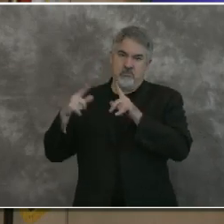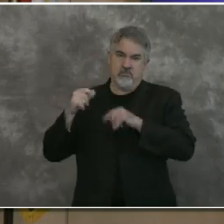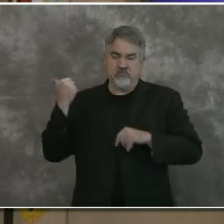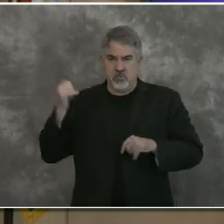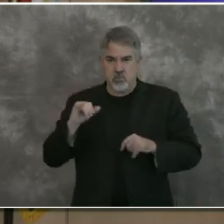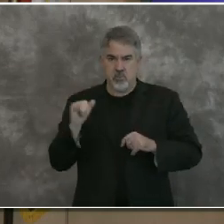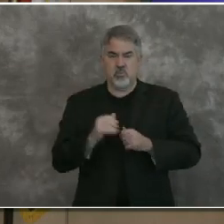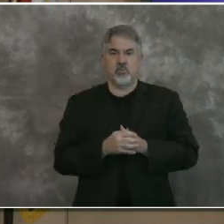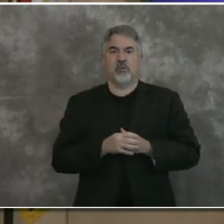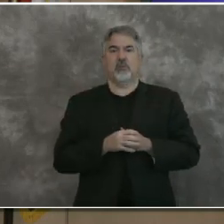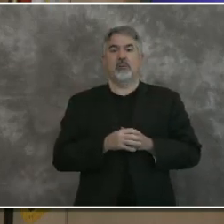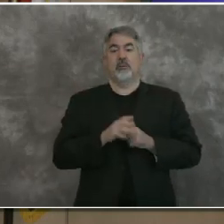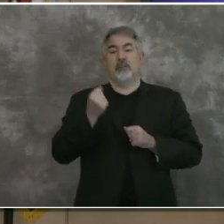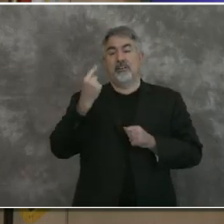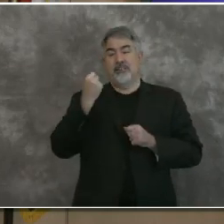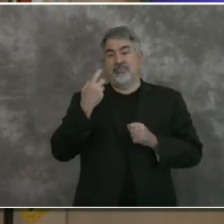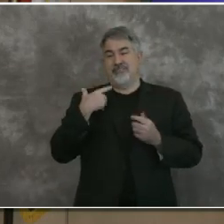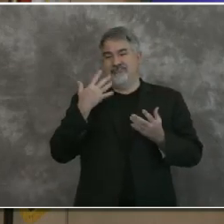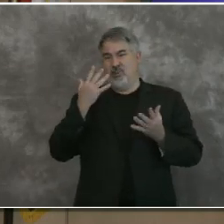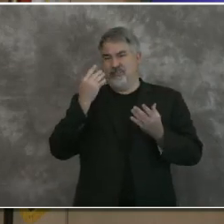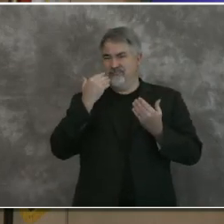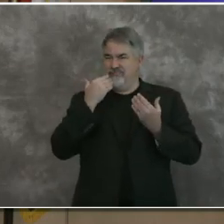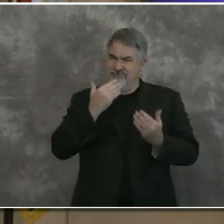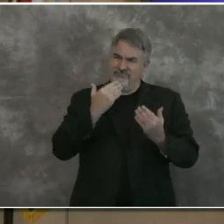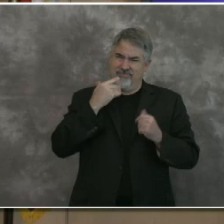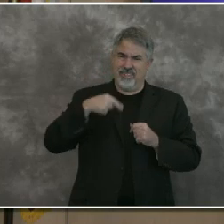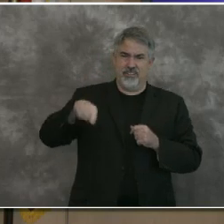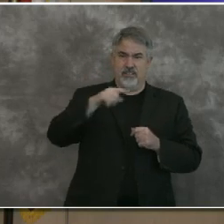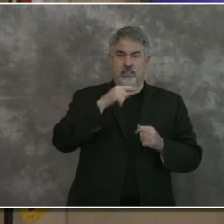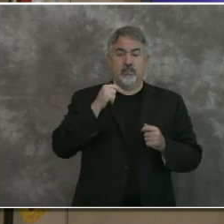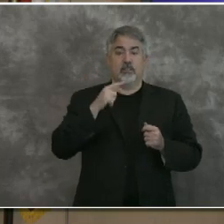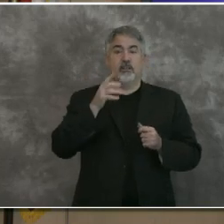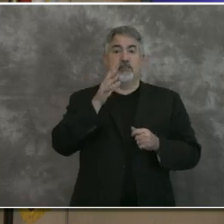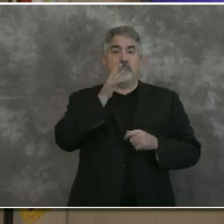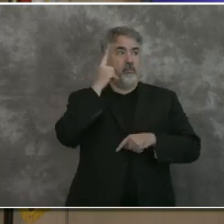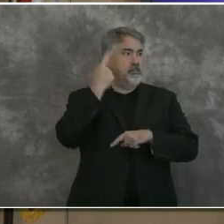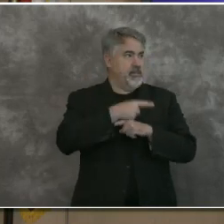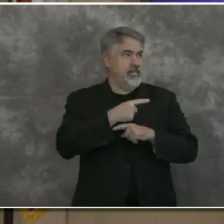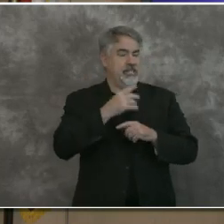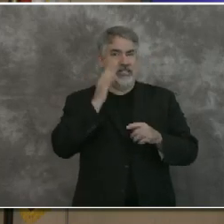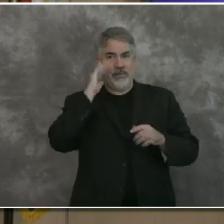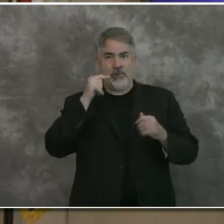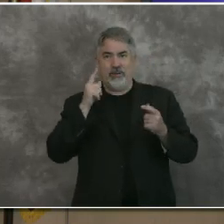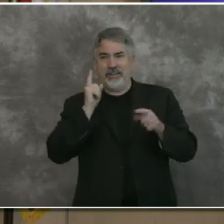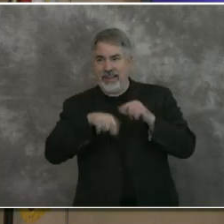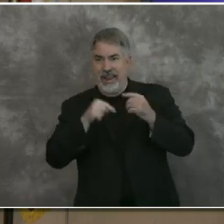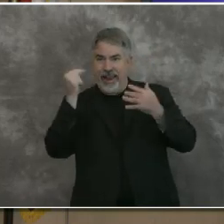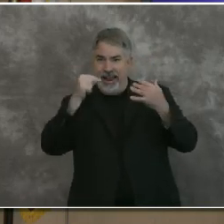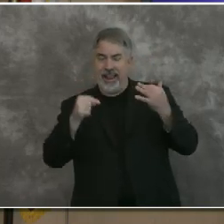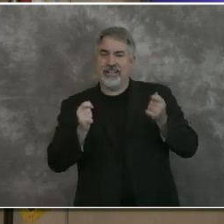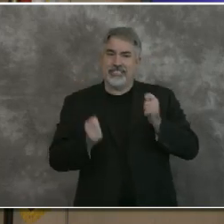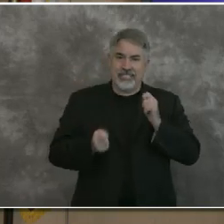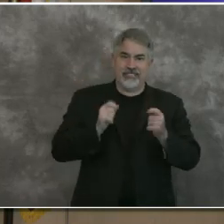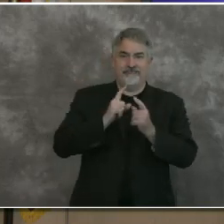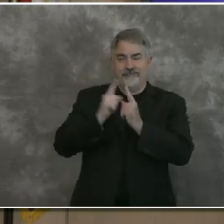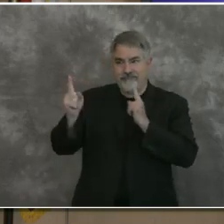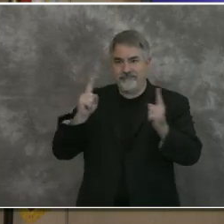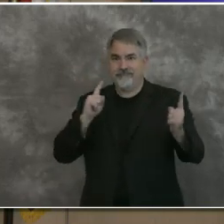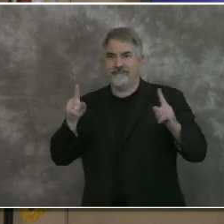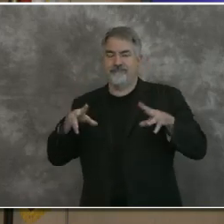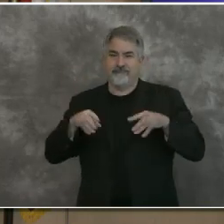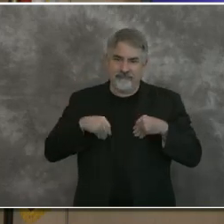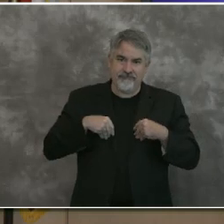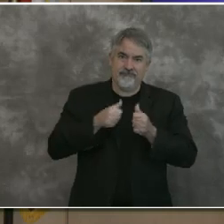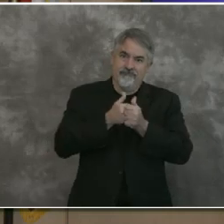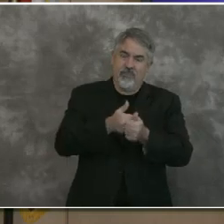everyone making adjustments to their Mother's Day celebrations, whether it be through social distancing or through wearing facial coverings.